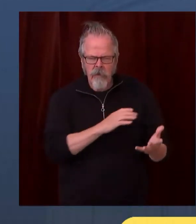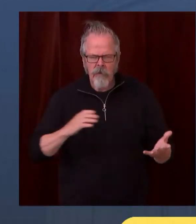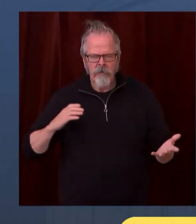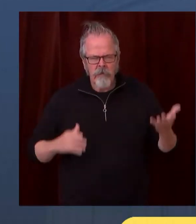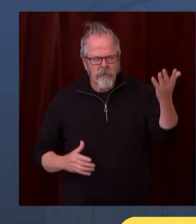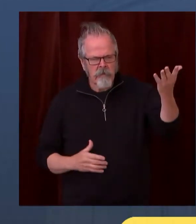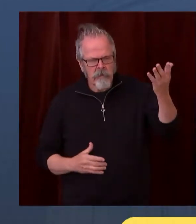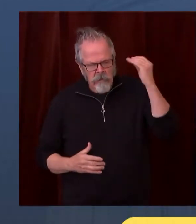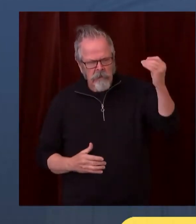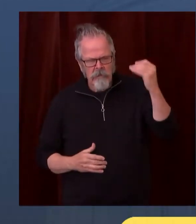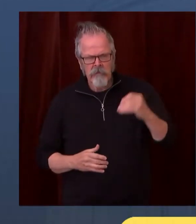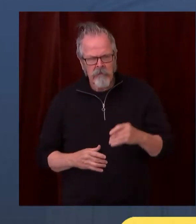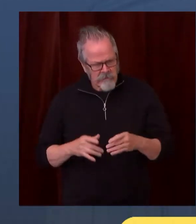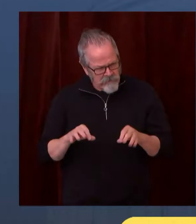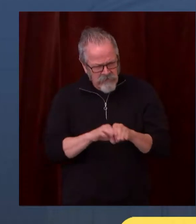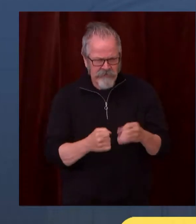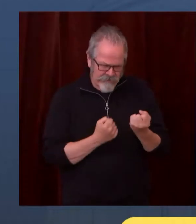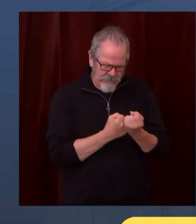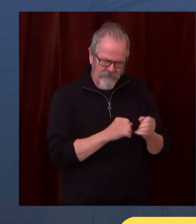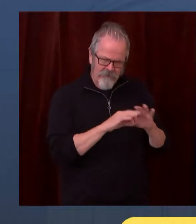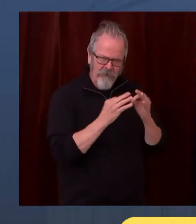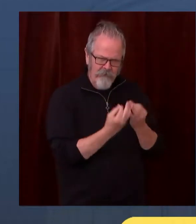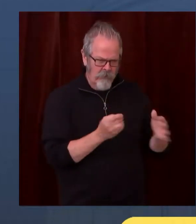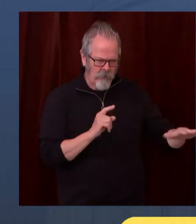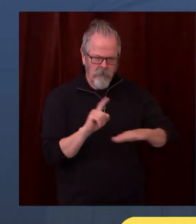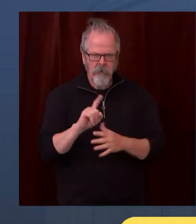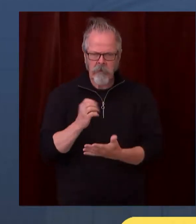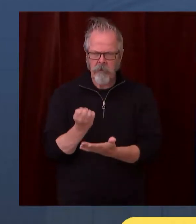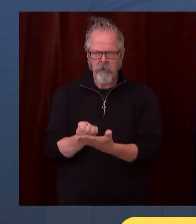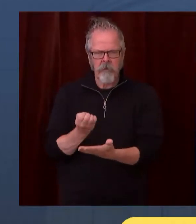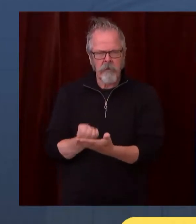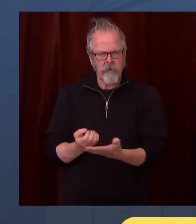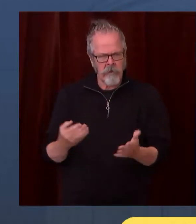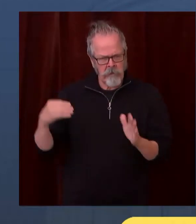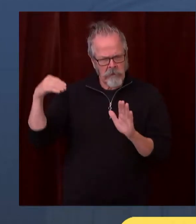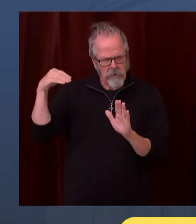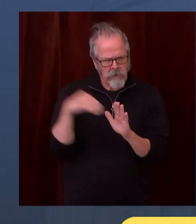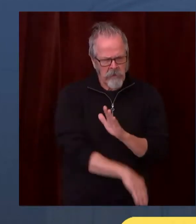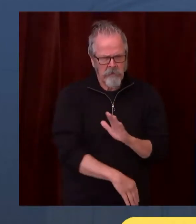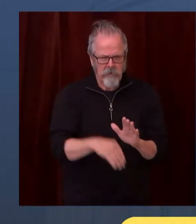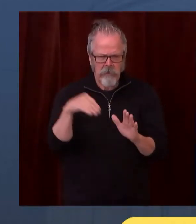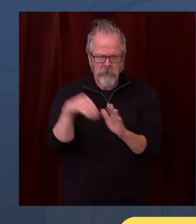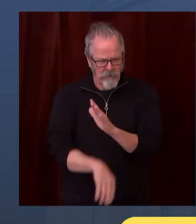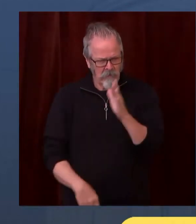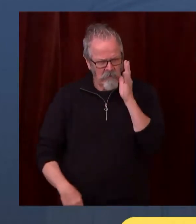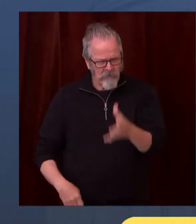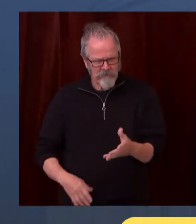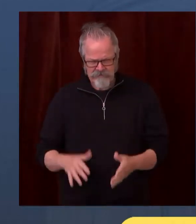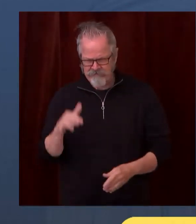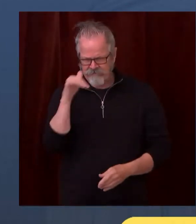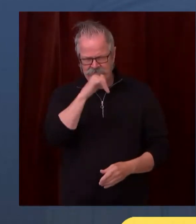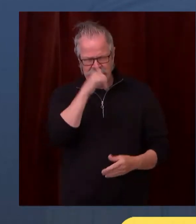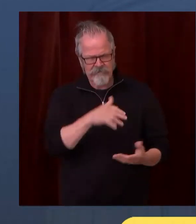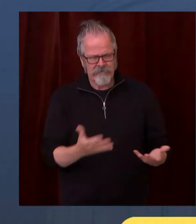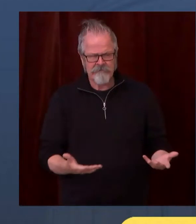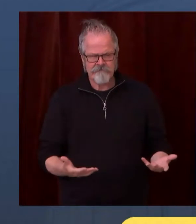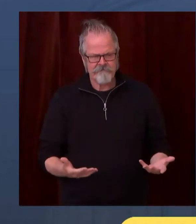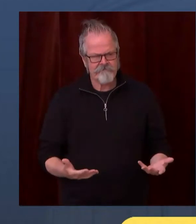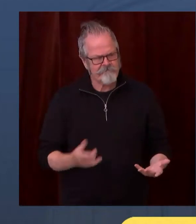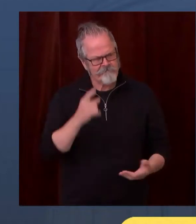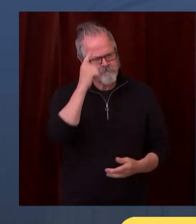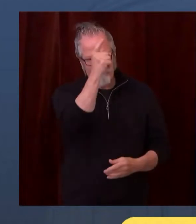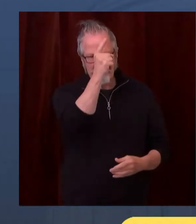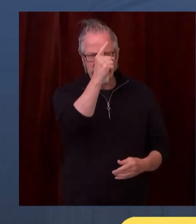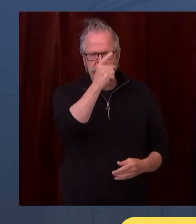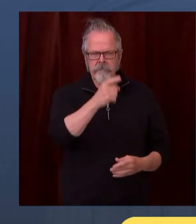economy to take these revenues away from families right now. And that's essentially what is being proposed by the